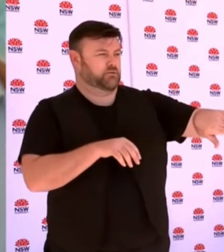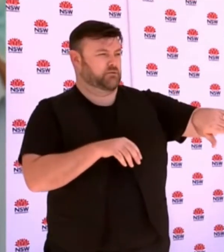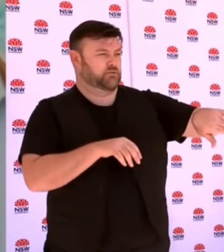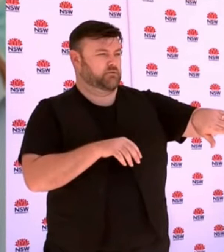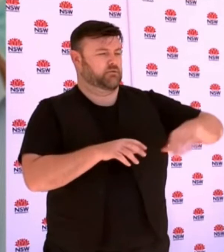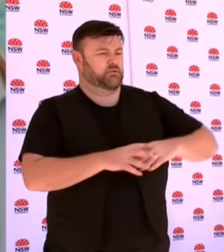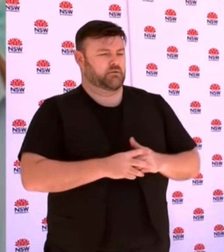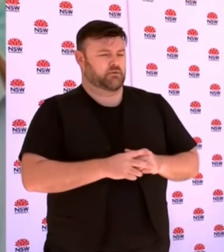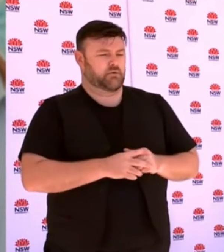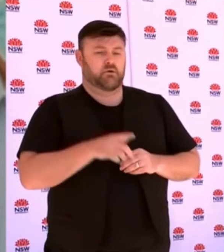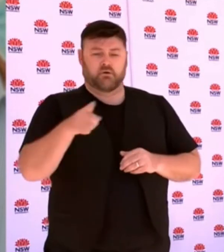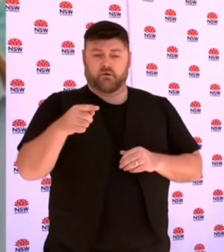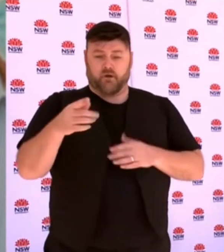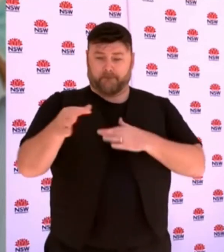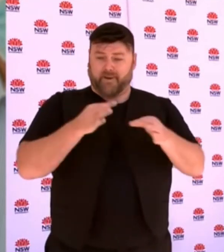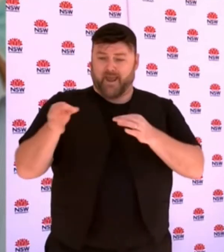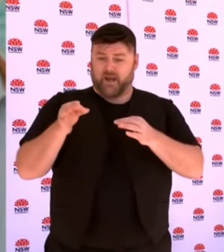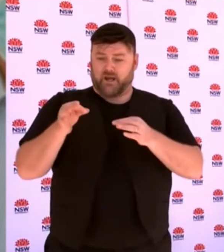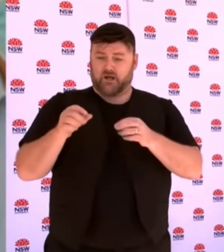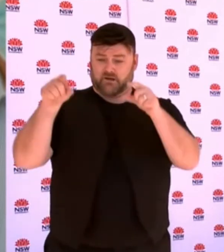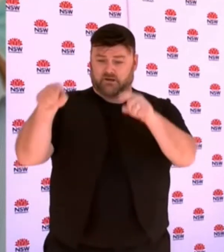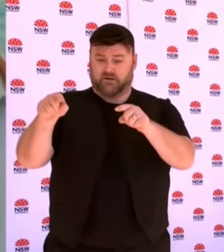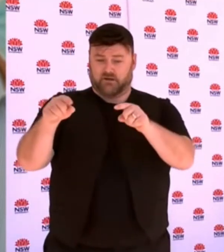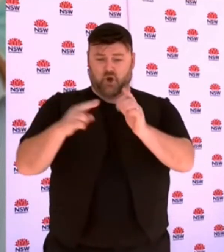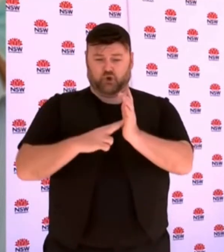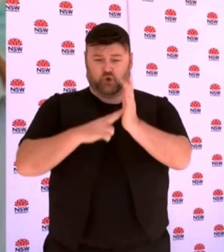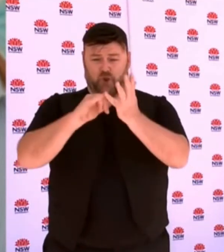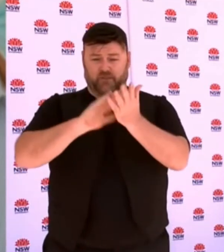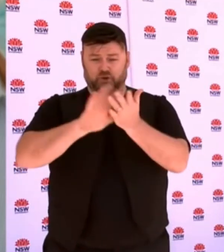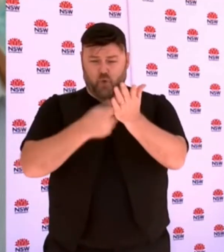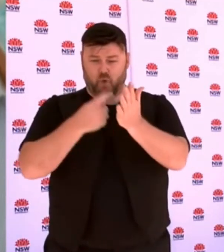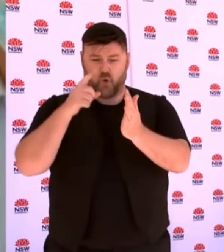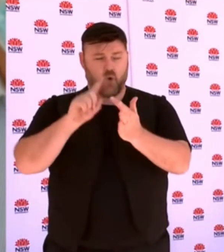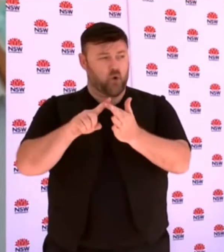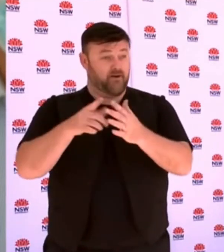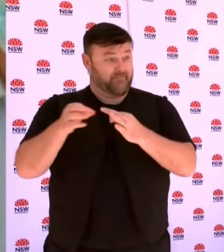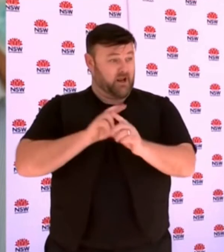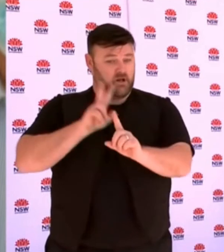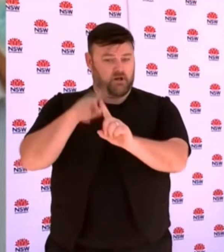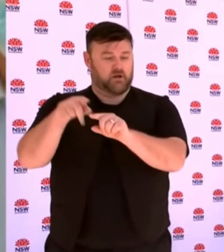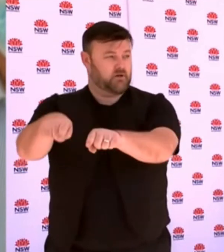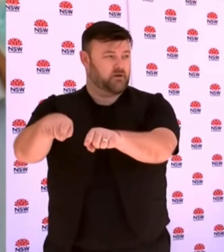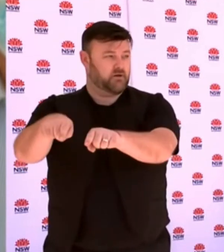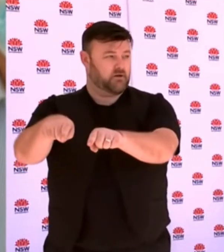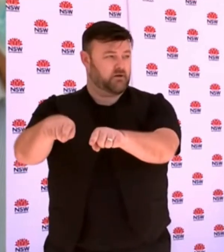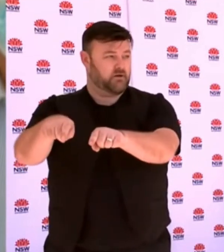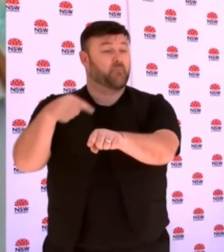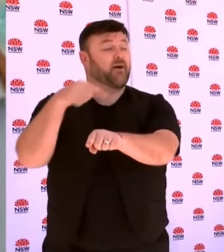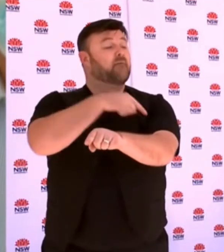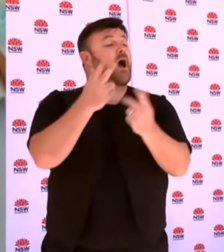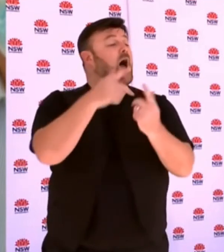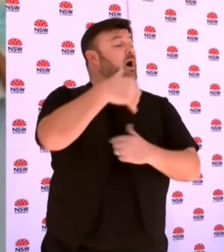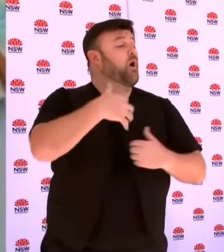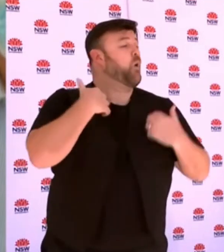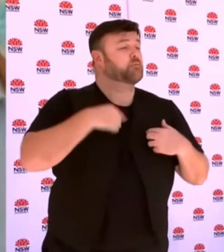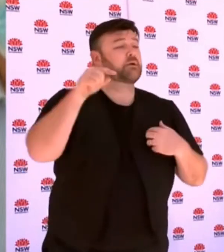in place at North Shore, and then North Shore is part of a connected hospital system that we have in New South Wales, where other hospitals will